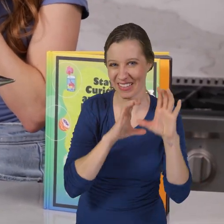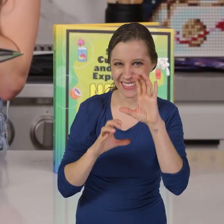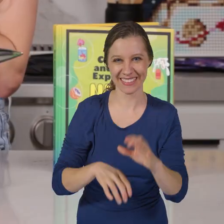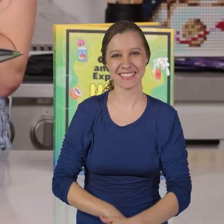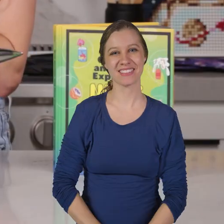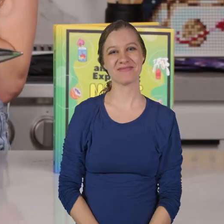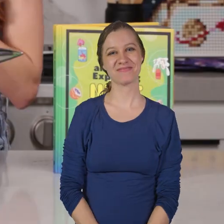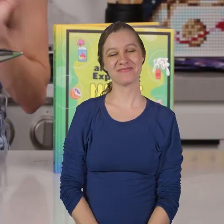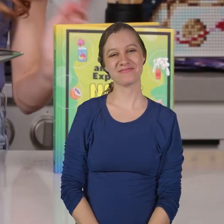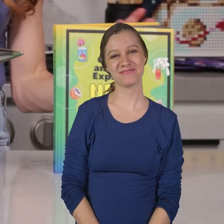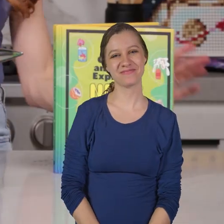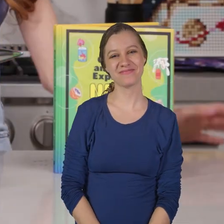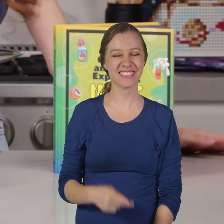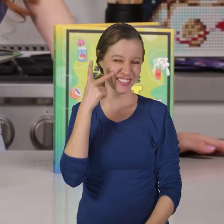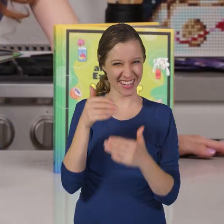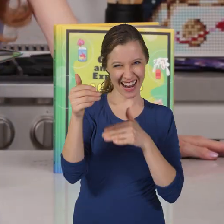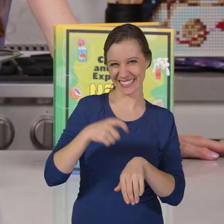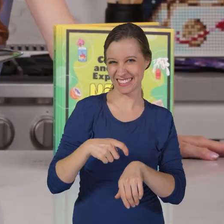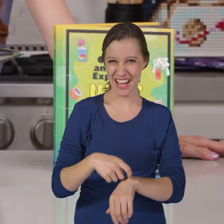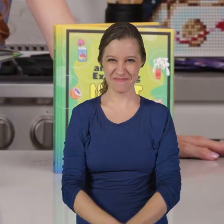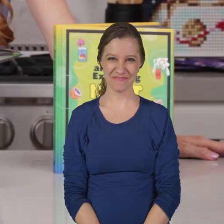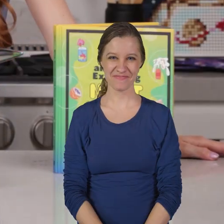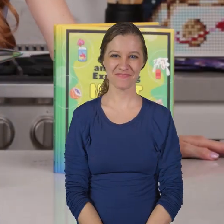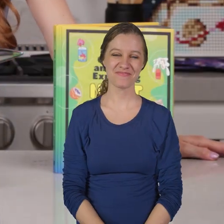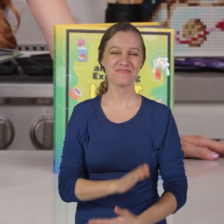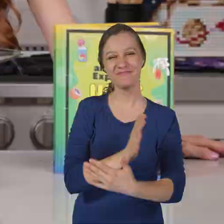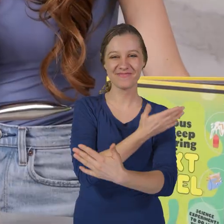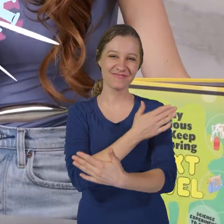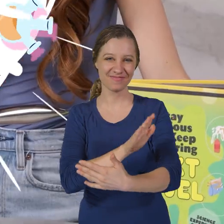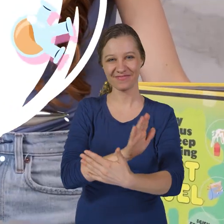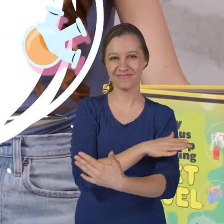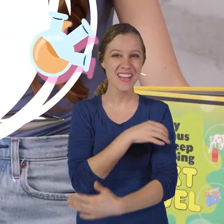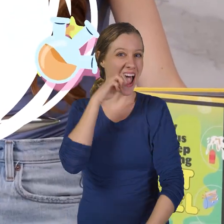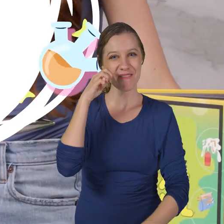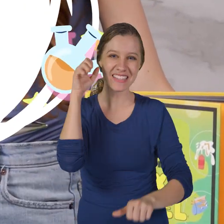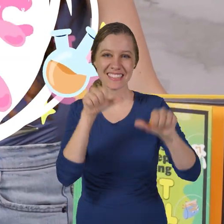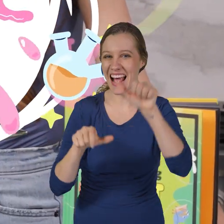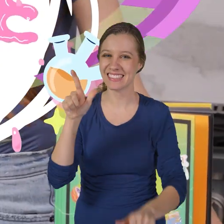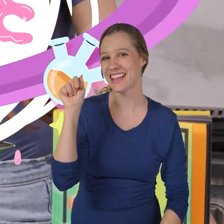stay curious and keep exploring. I'll see you next time.